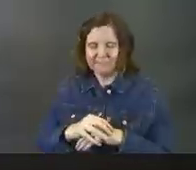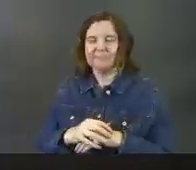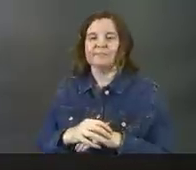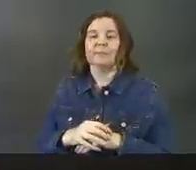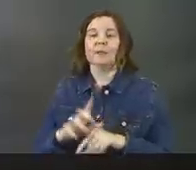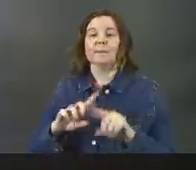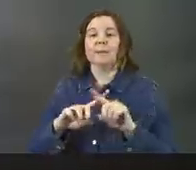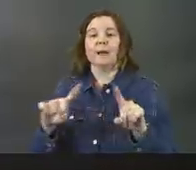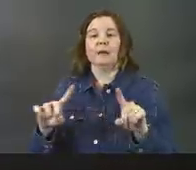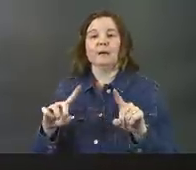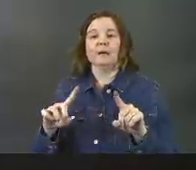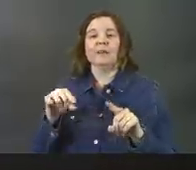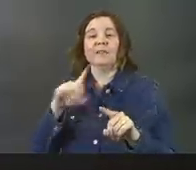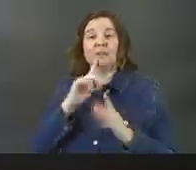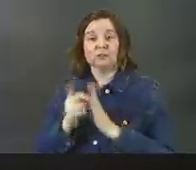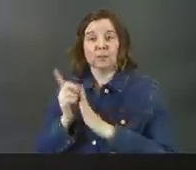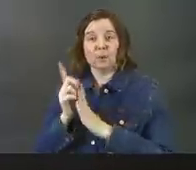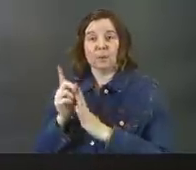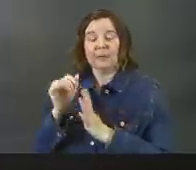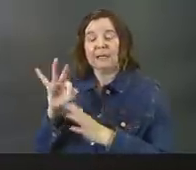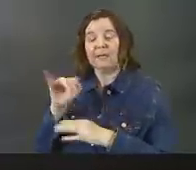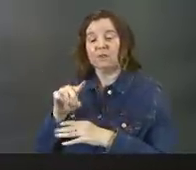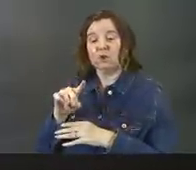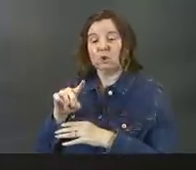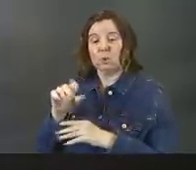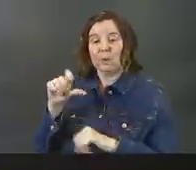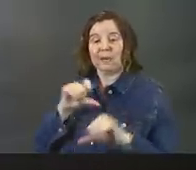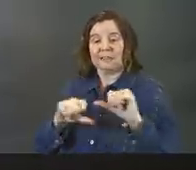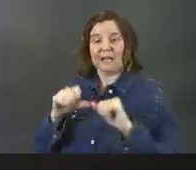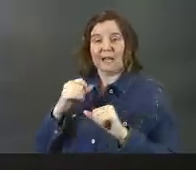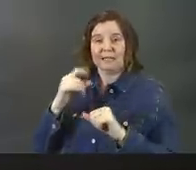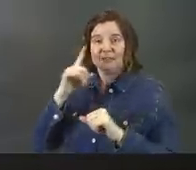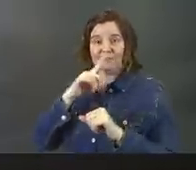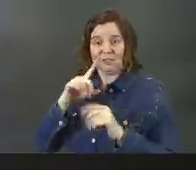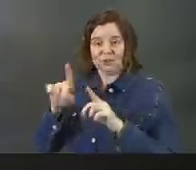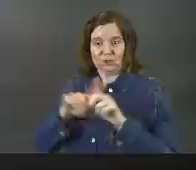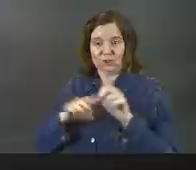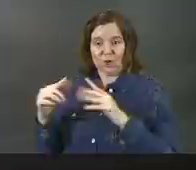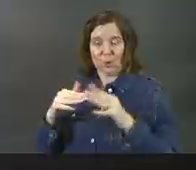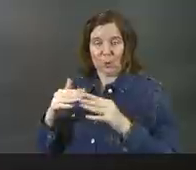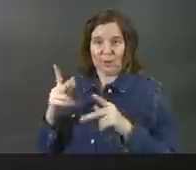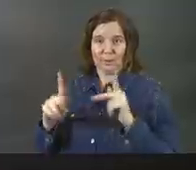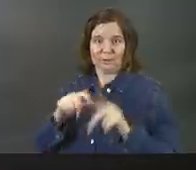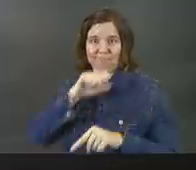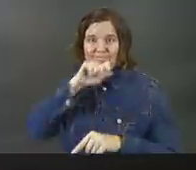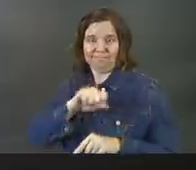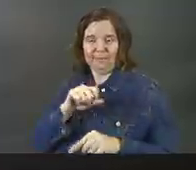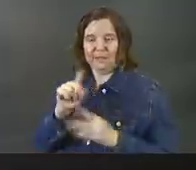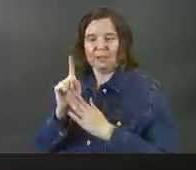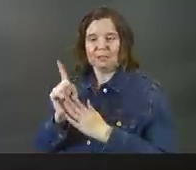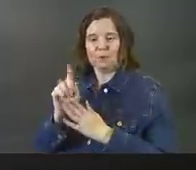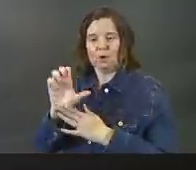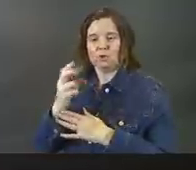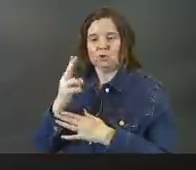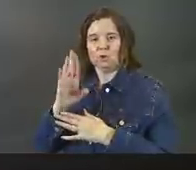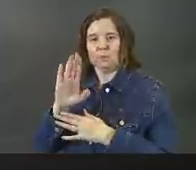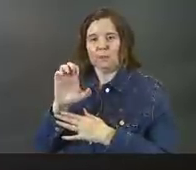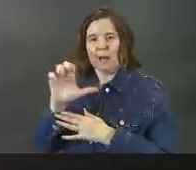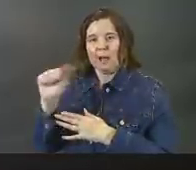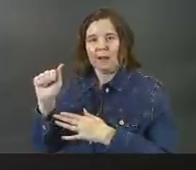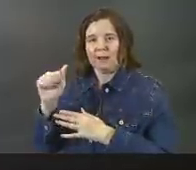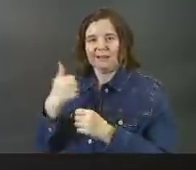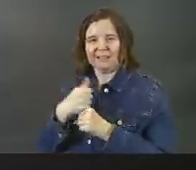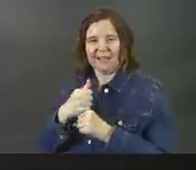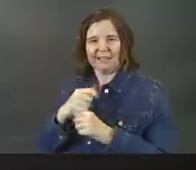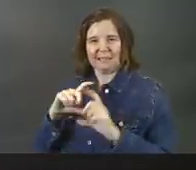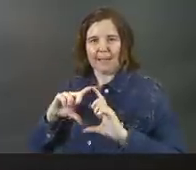moment. But there's a moment in there, and if you're a science fiction Star Wars nerd, right, there's a moment where Chewbacca gets a medal at the end of the